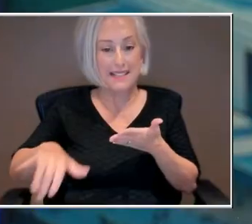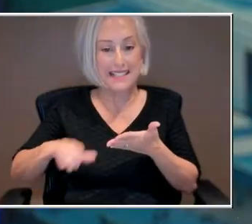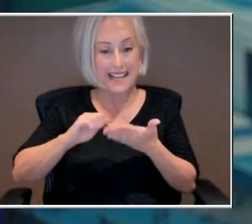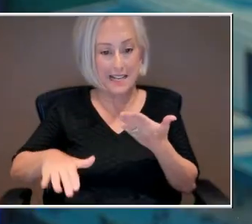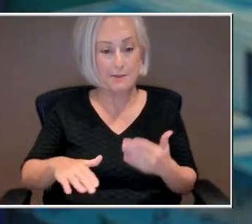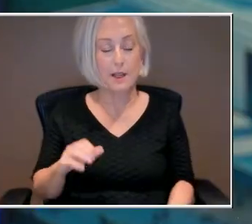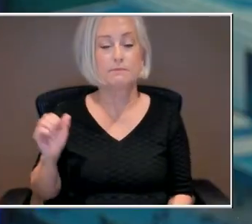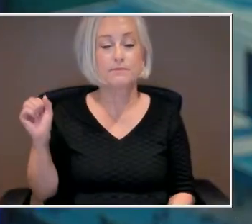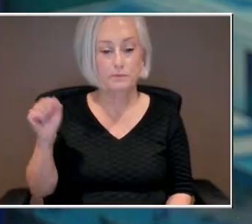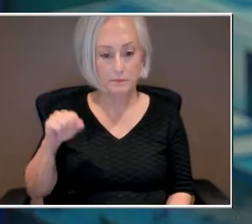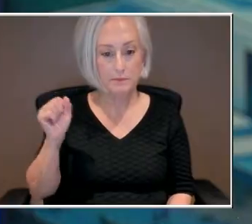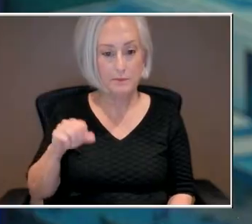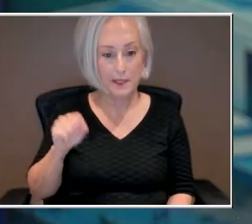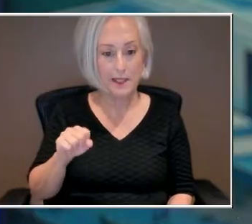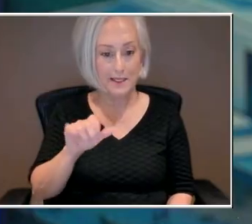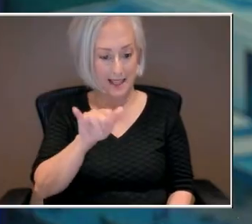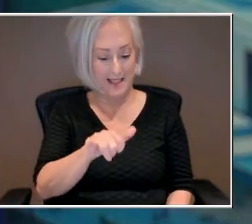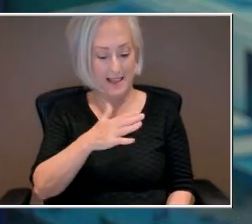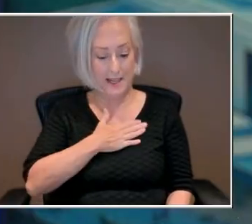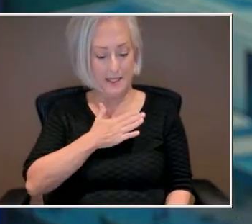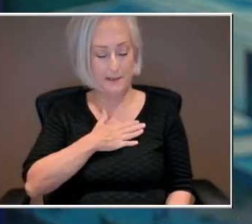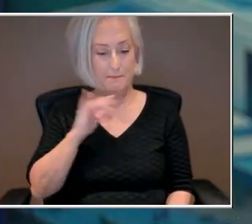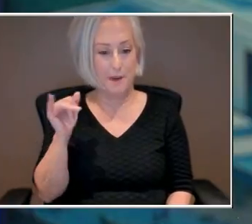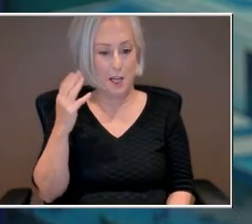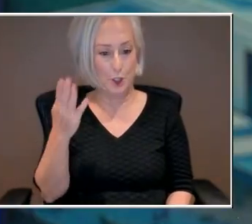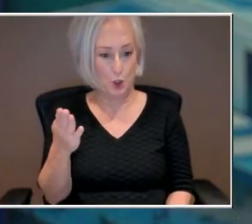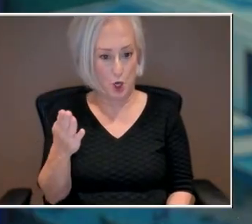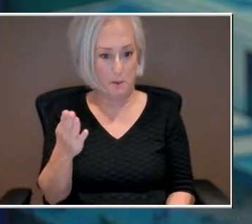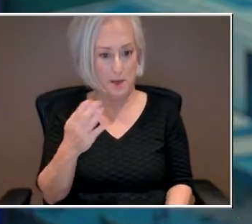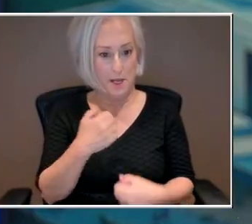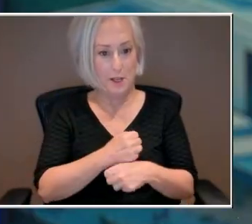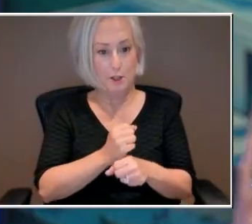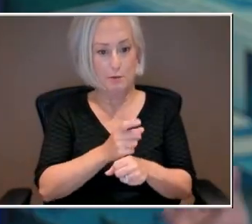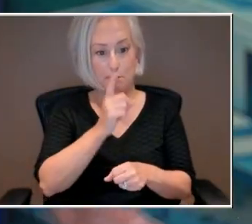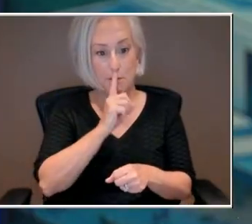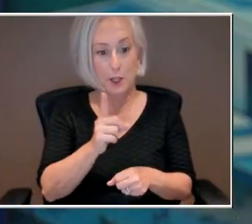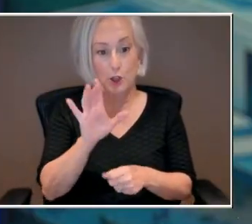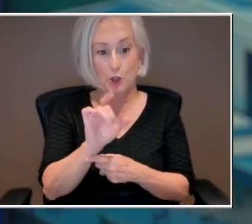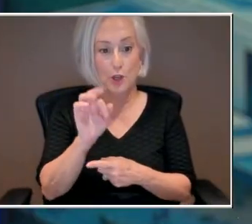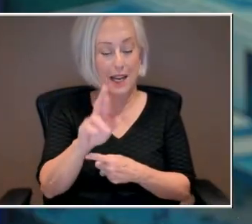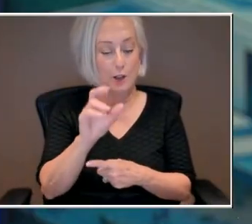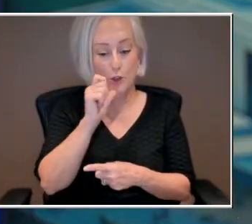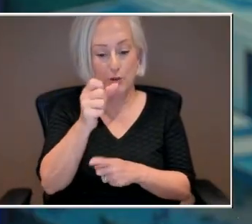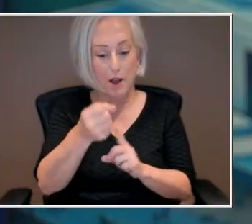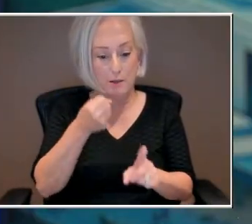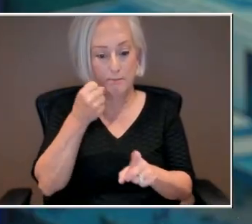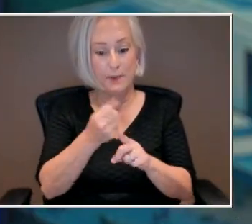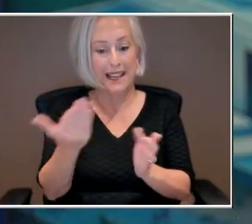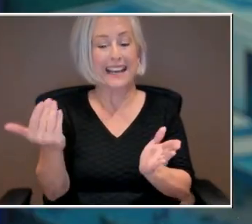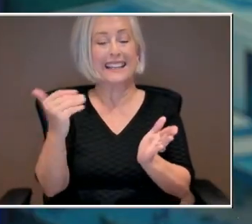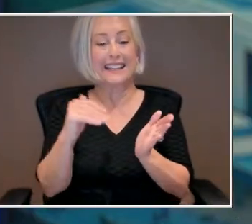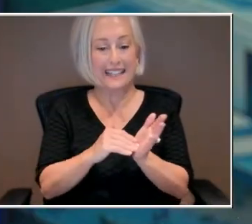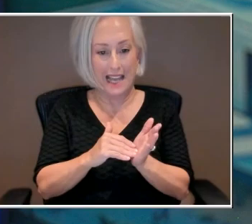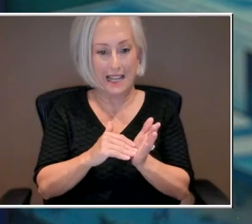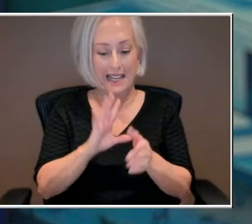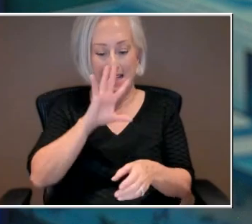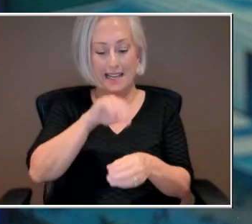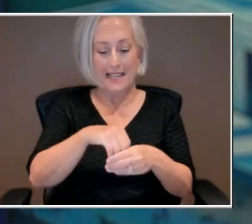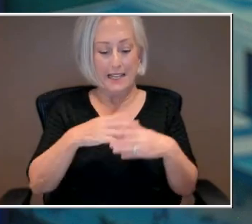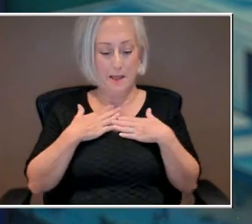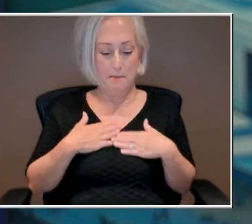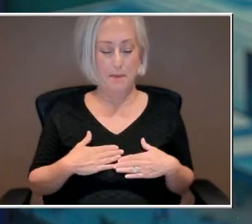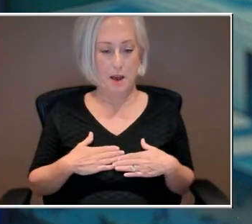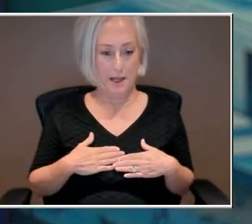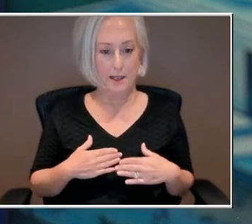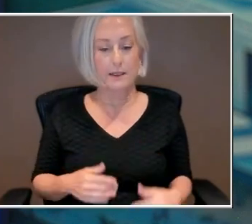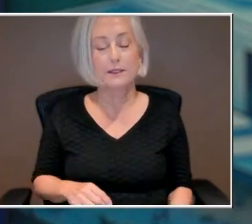is my job, is to make sure that cancer doesn't come back anywhere else in the body. I always tell my patients, your